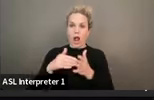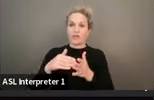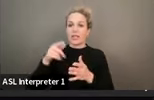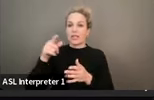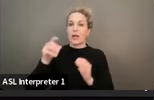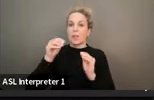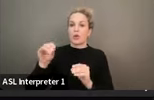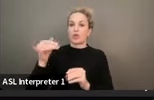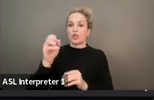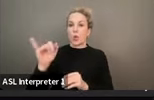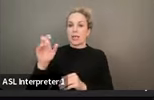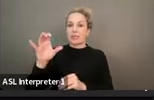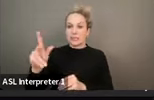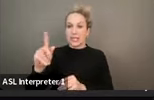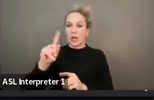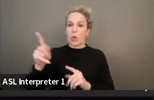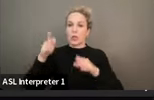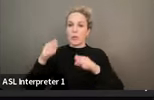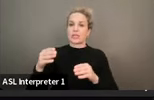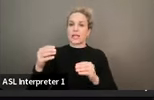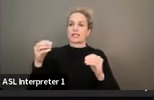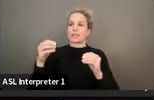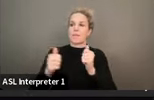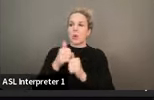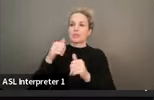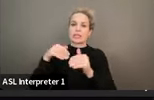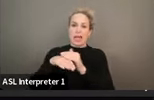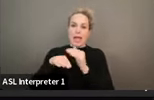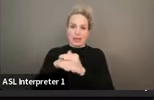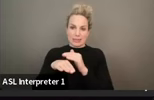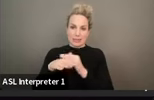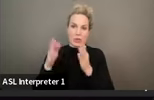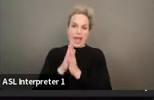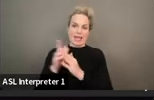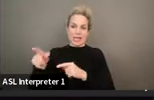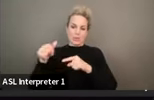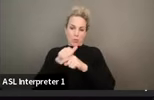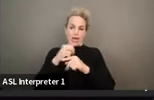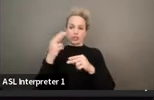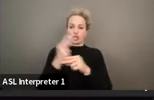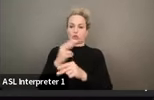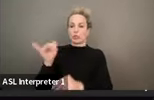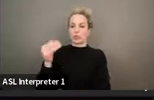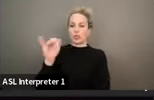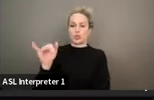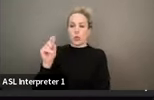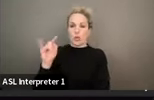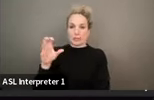joystick where the person has the most reliable access. We ask them to practice using that joystick